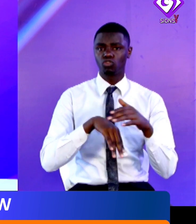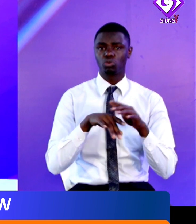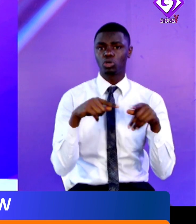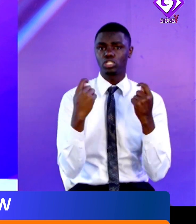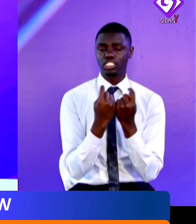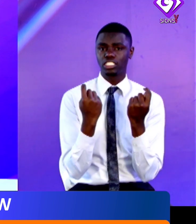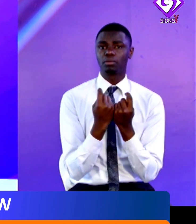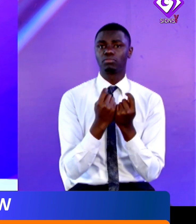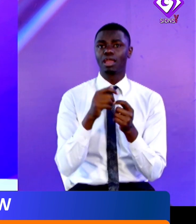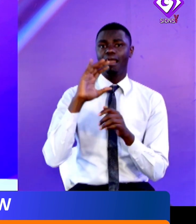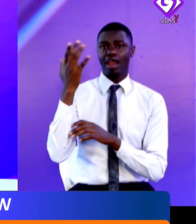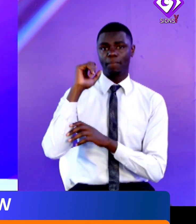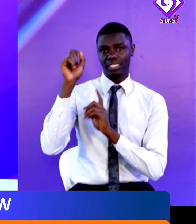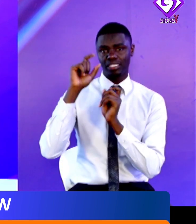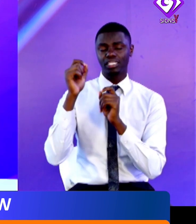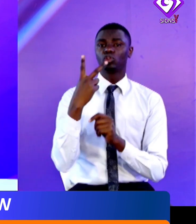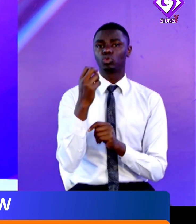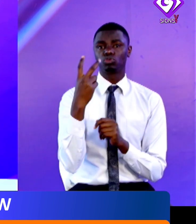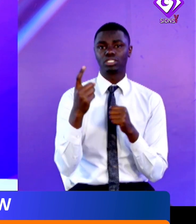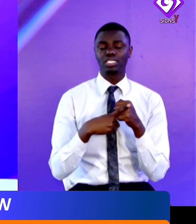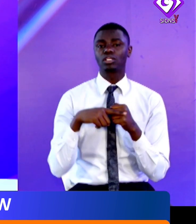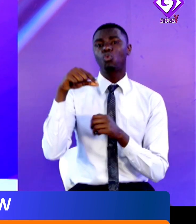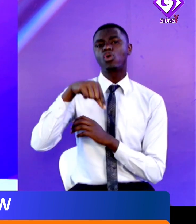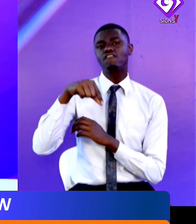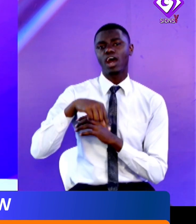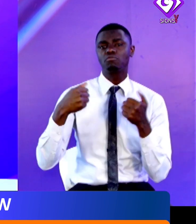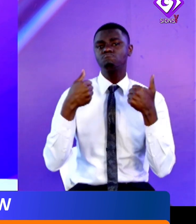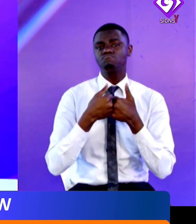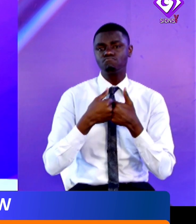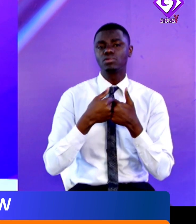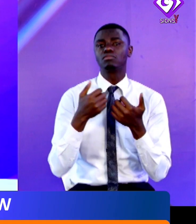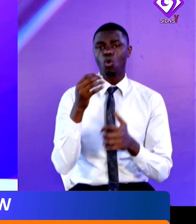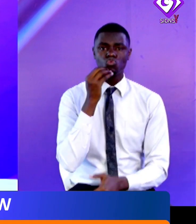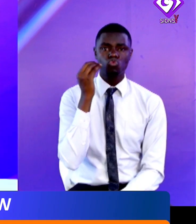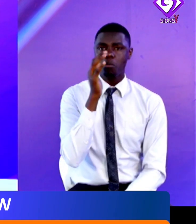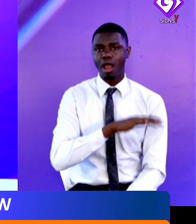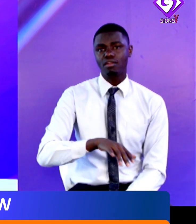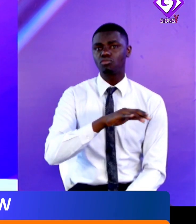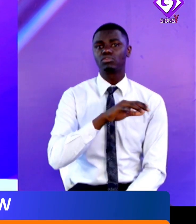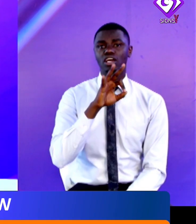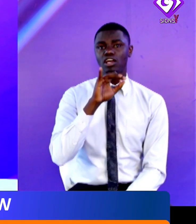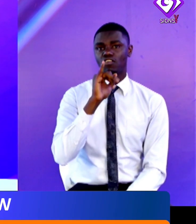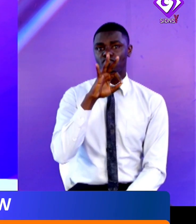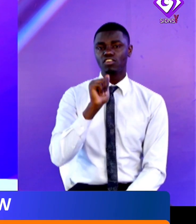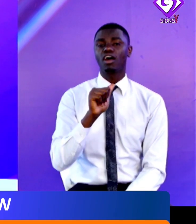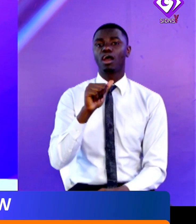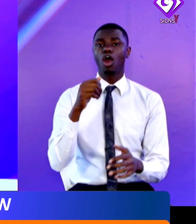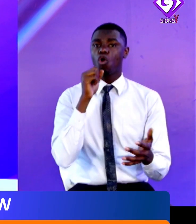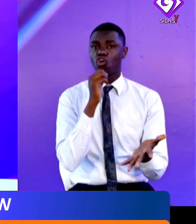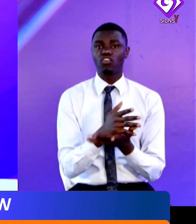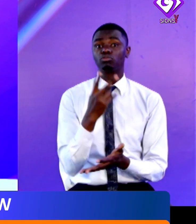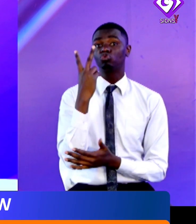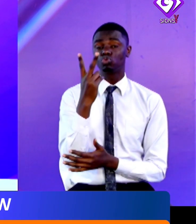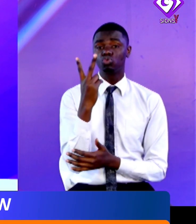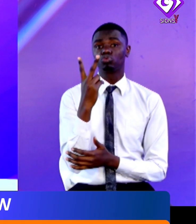next round of 2026 FIFA World Cup qualifiers on home soil after FIFA confirmed 2 fixtures will be